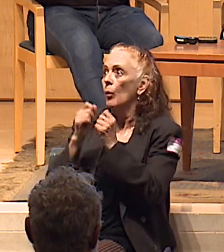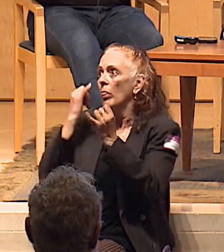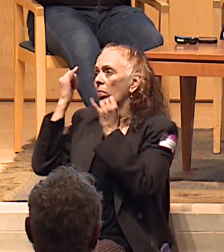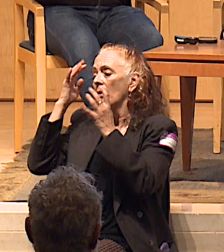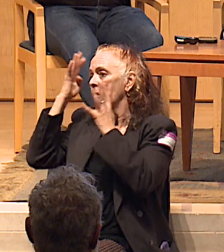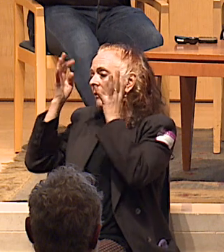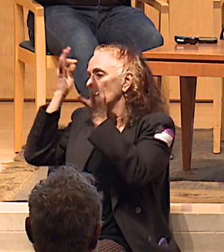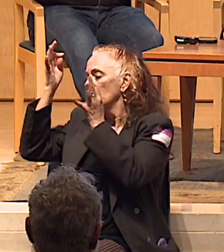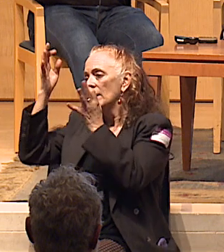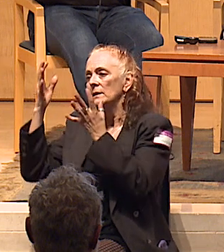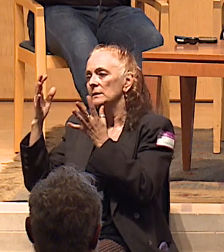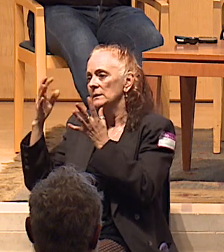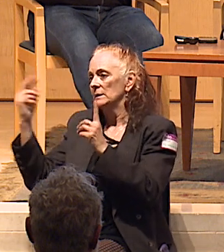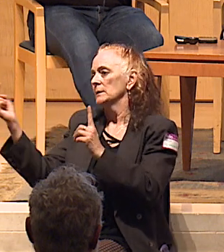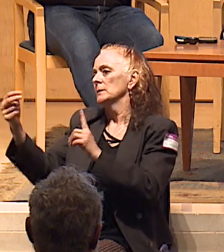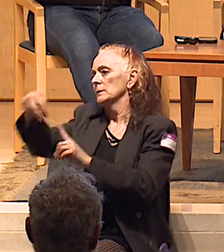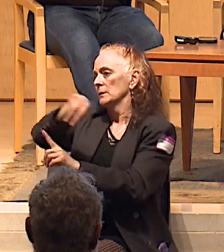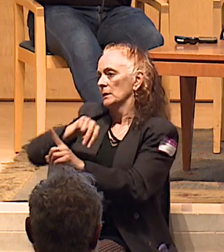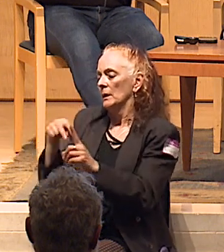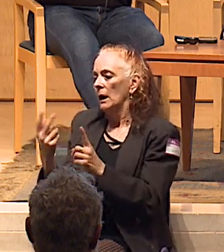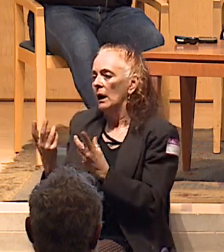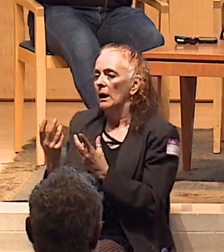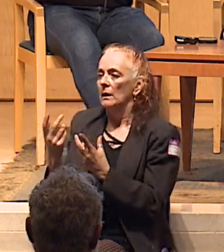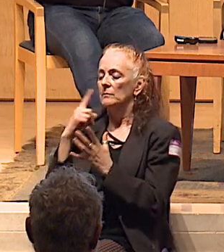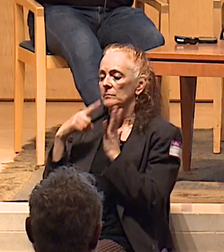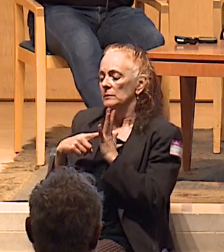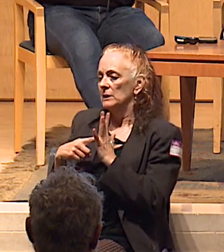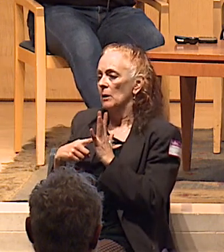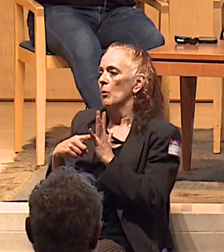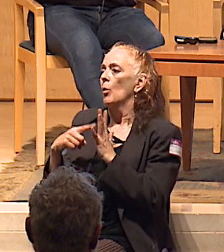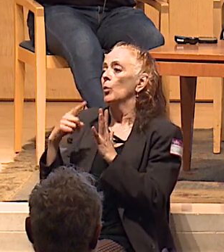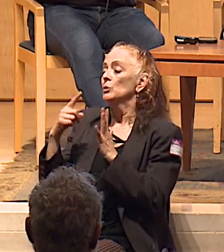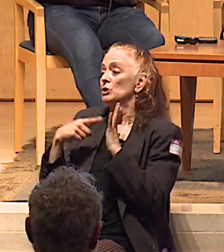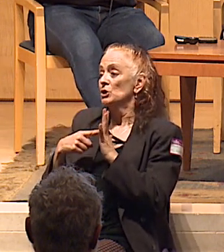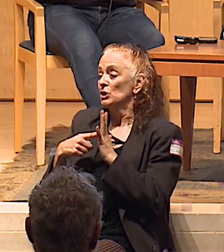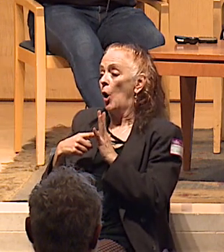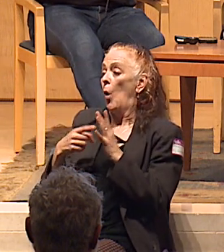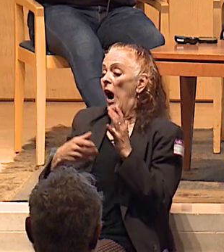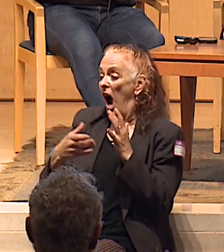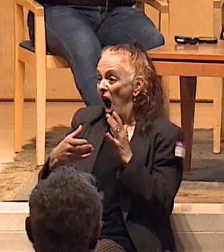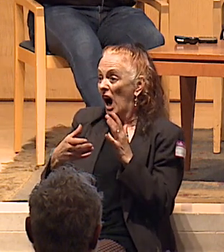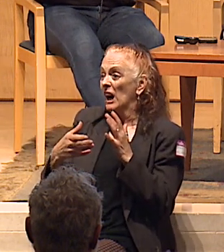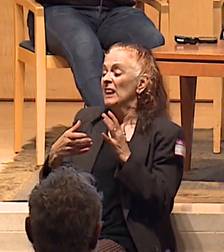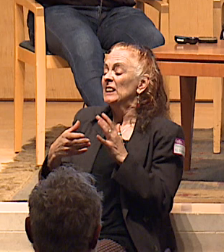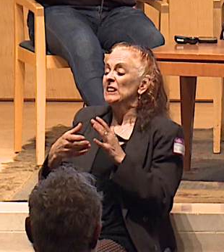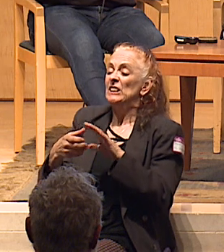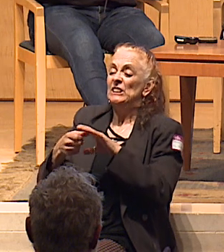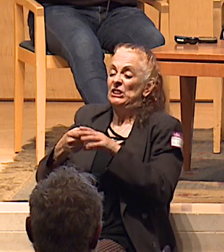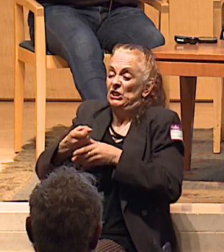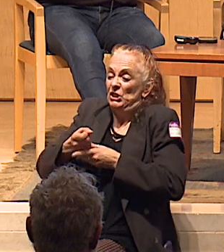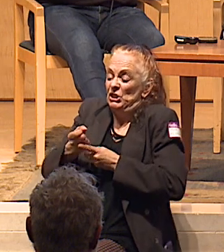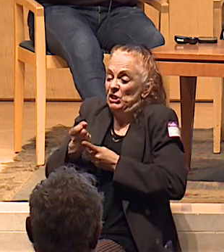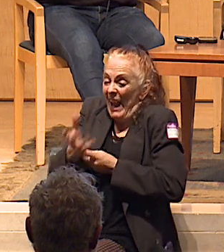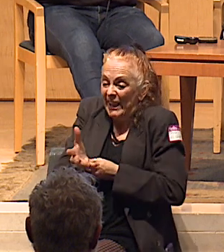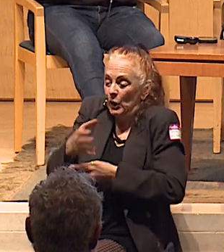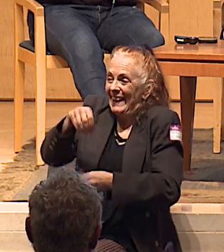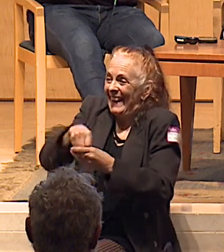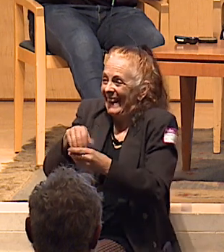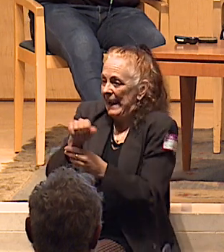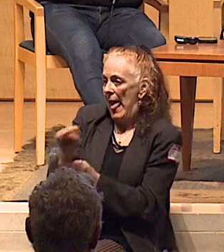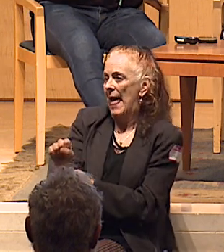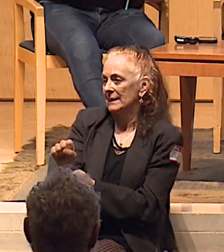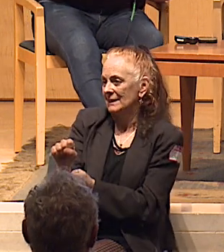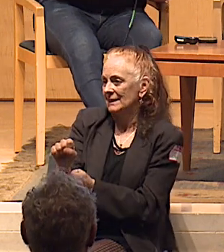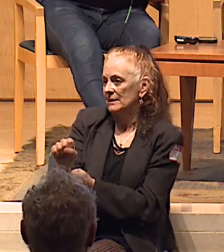example, he would show a cock ejaculating inside of an ass, right? You can't do that with film without invasive